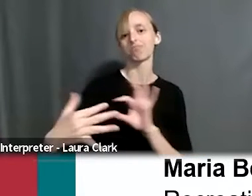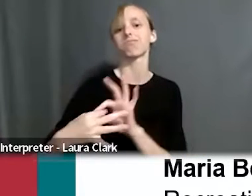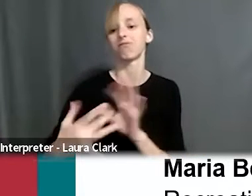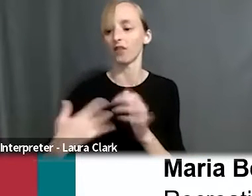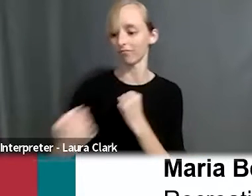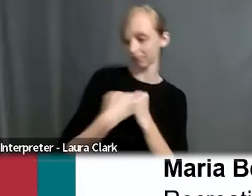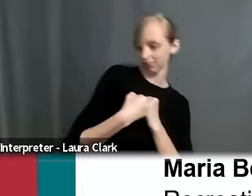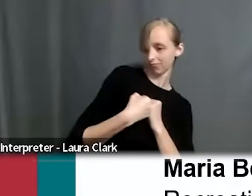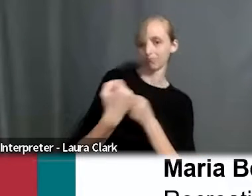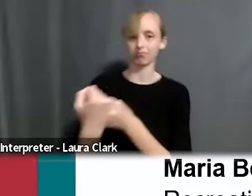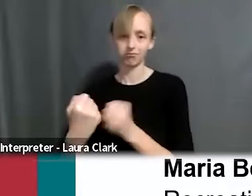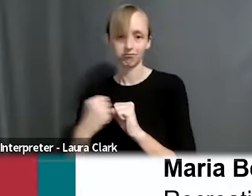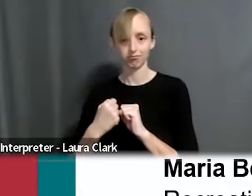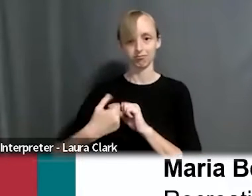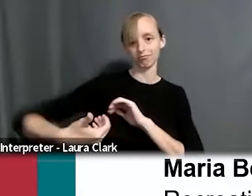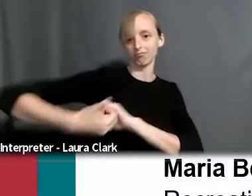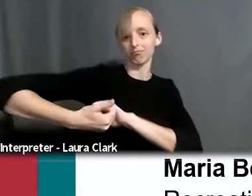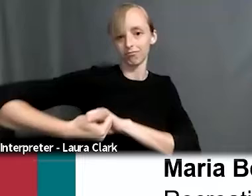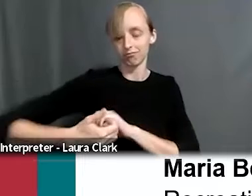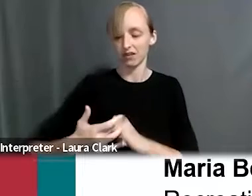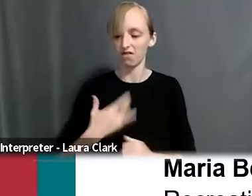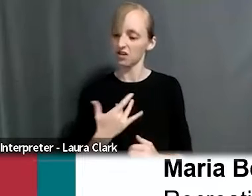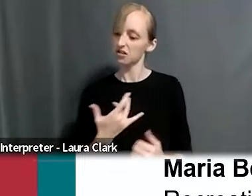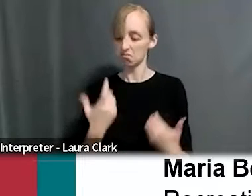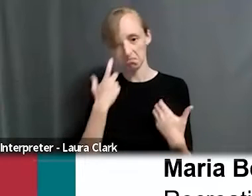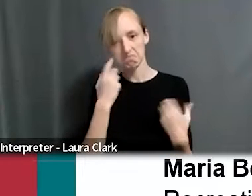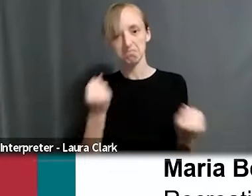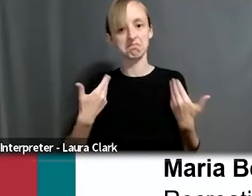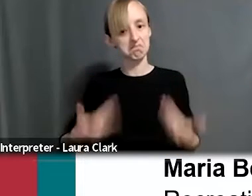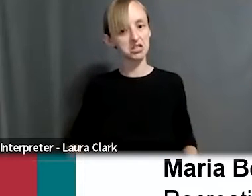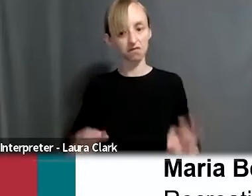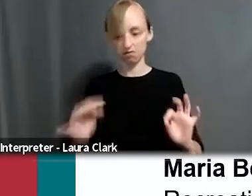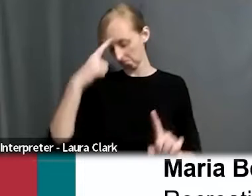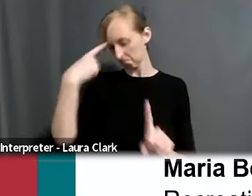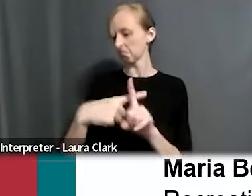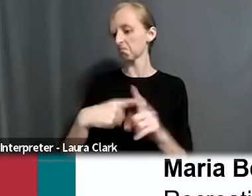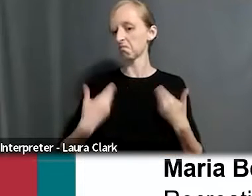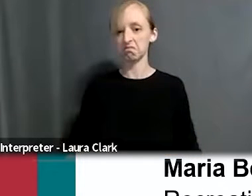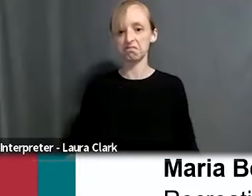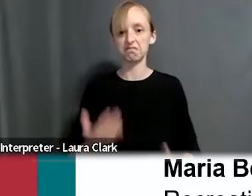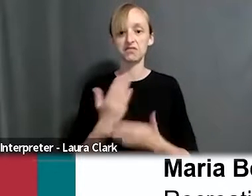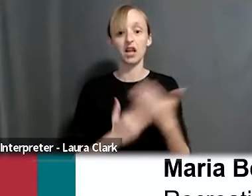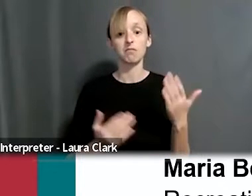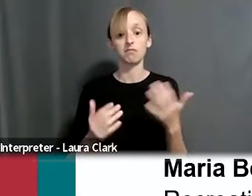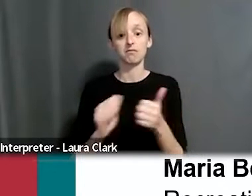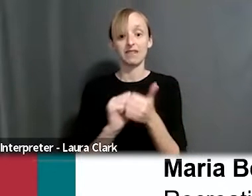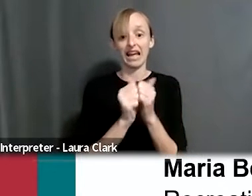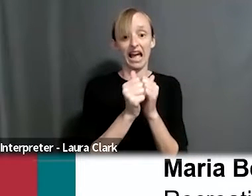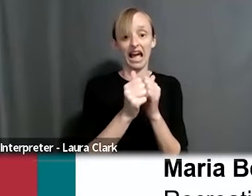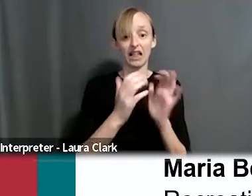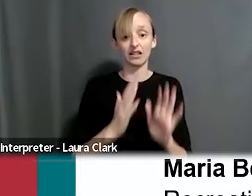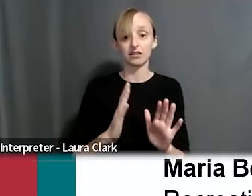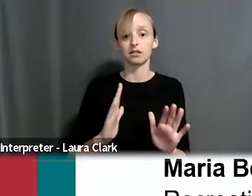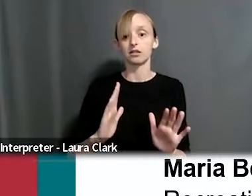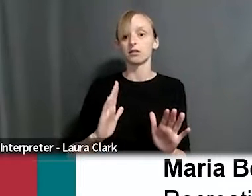And it gives people a chance to feel confident about who they are. Some of our athletes never would have left the state without the support of playing